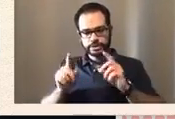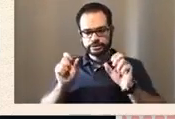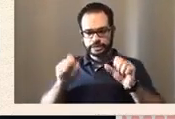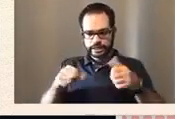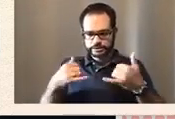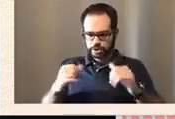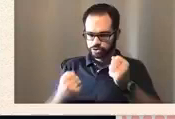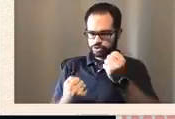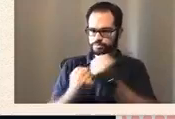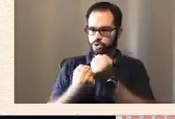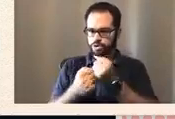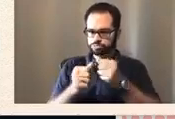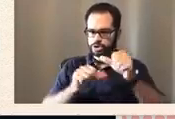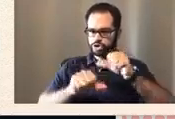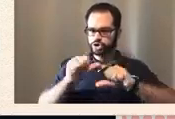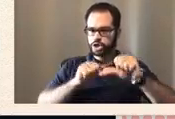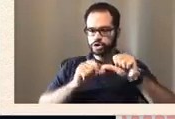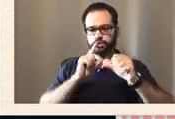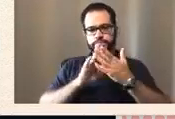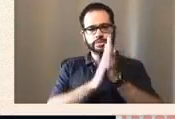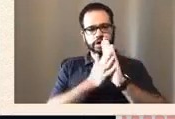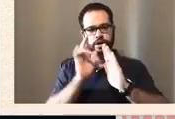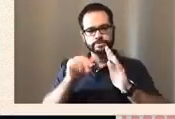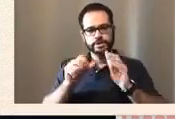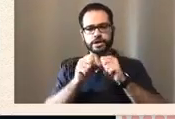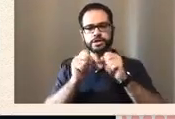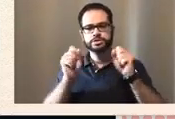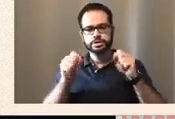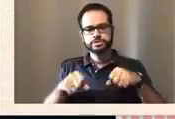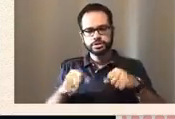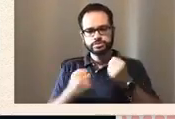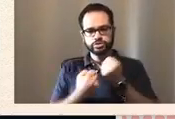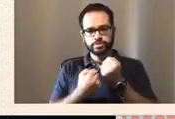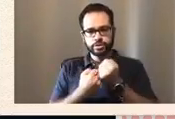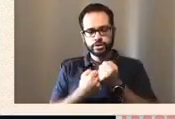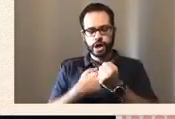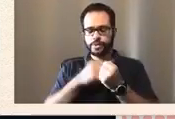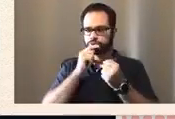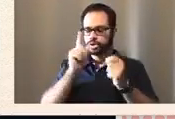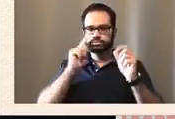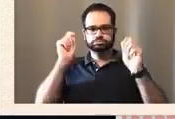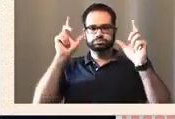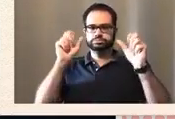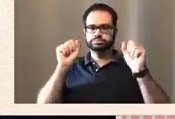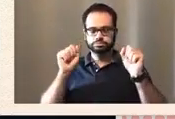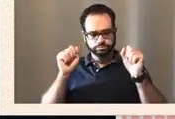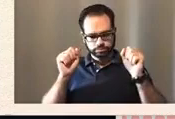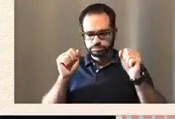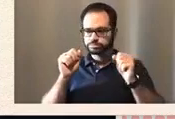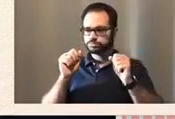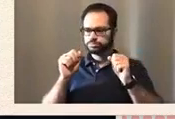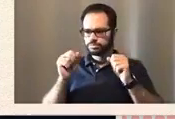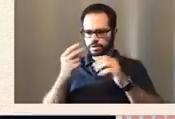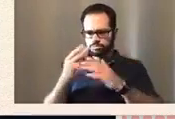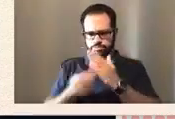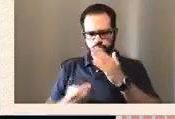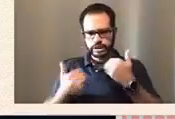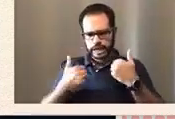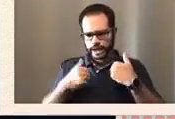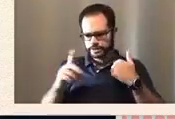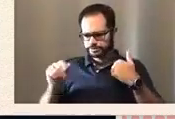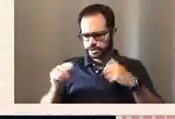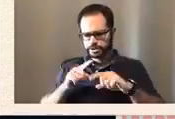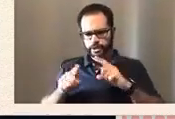system. I was amazed when I saw how, despite their disabilities, they both formed a very nice